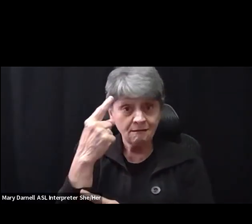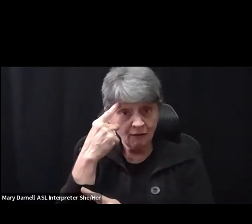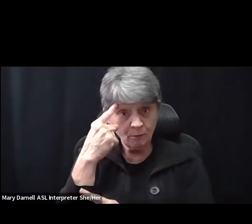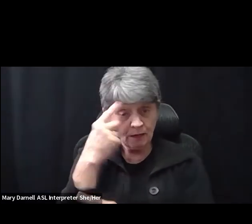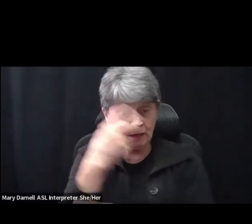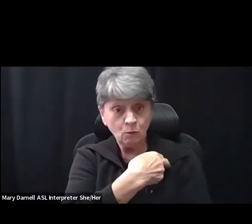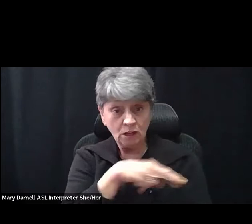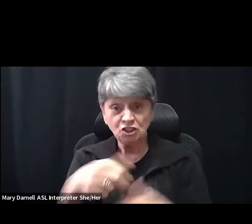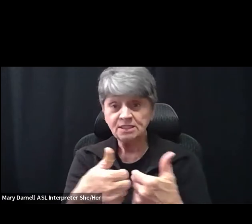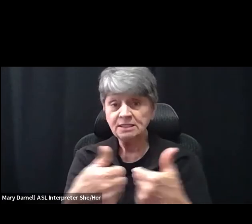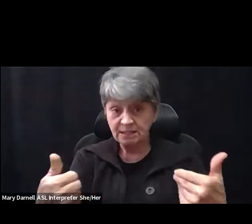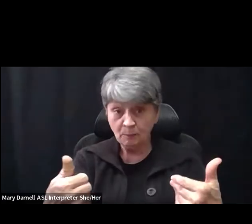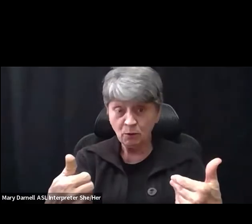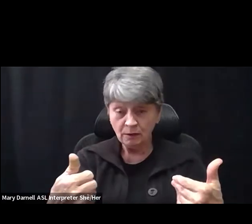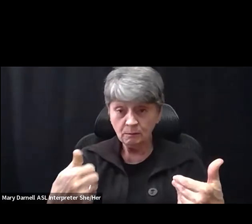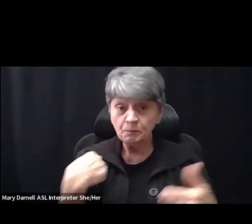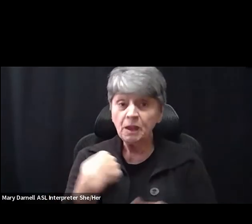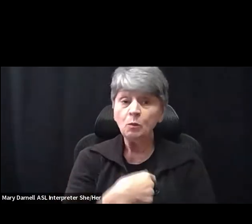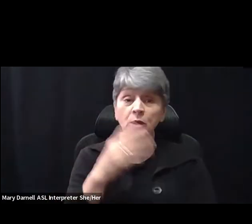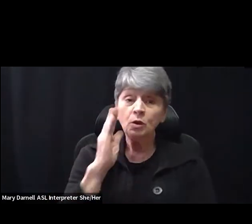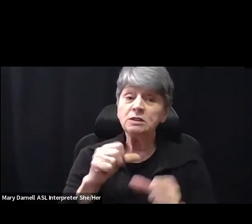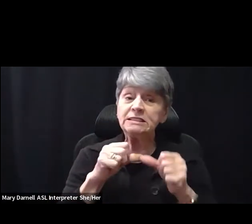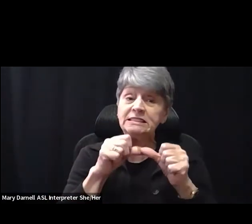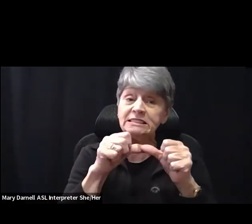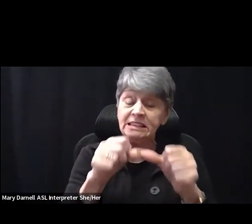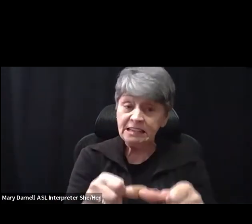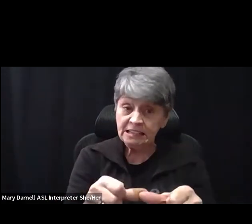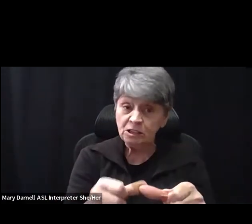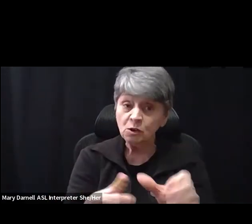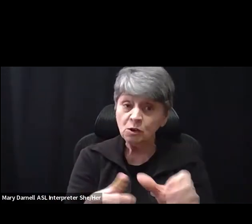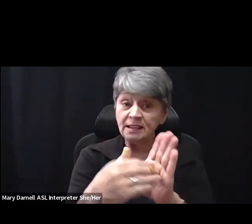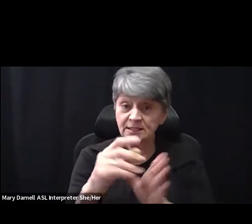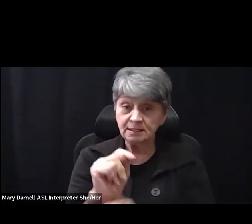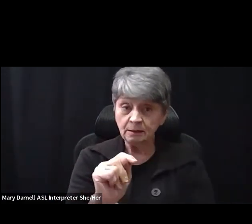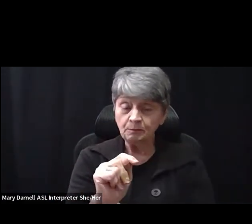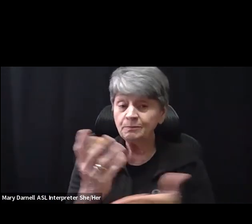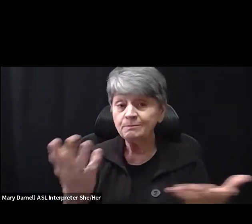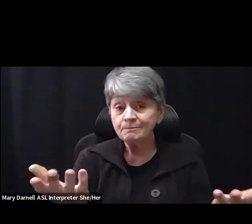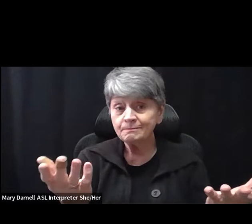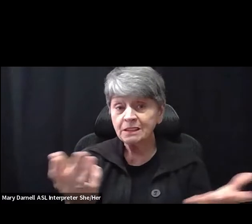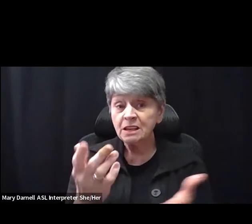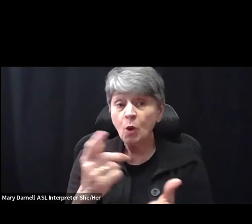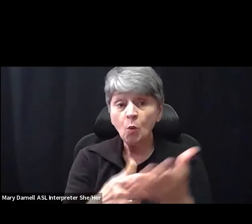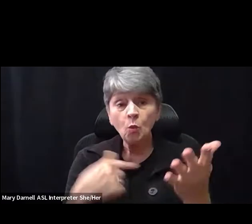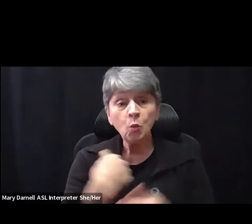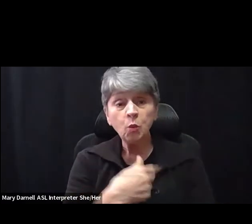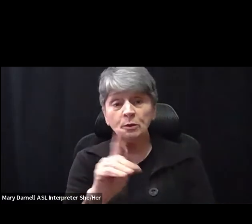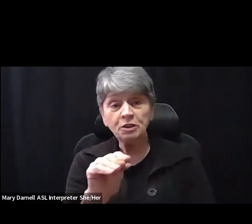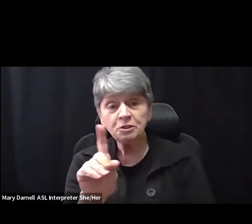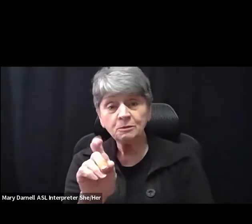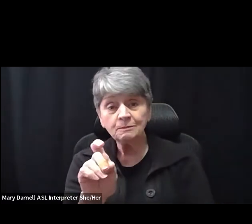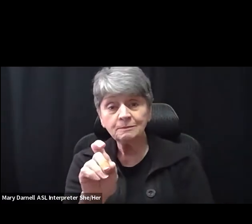the watchdog, and we will continue to fight. So what are we going to do, right? The million-dollar question. Well, for one, we know